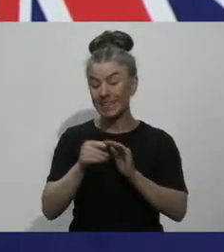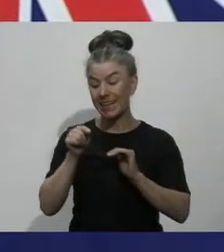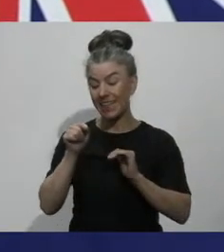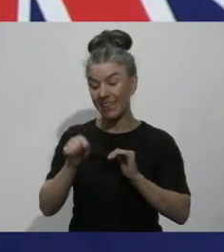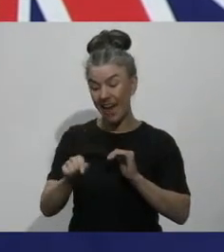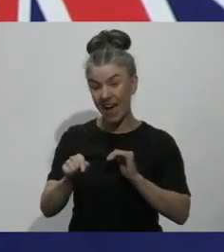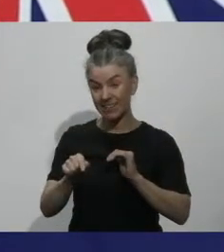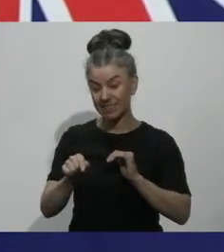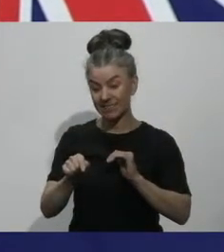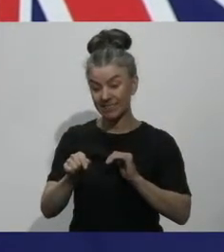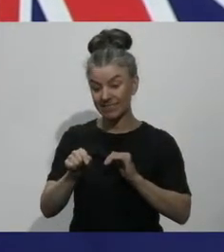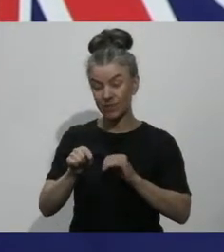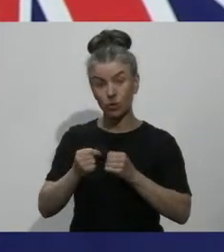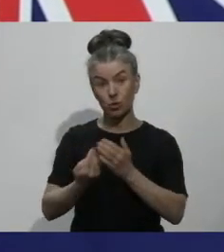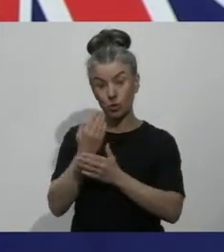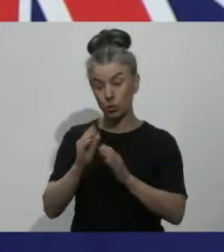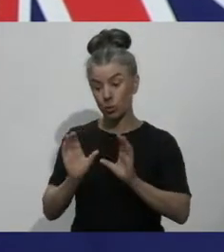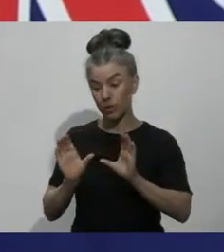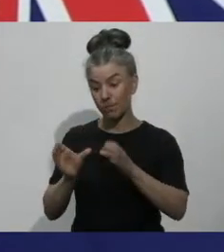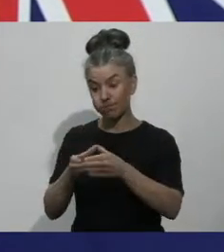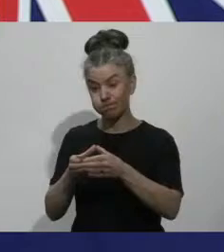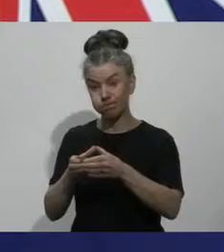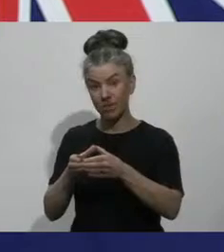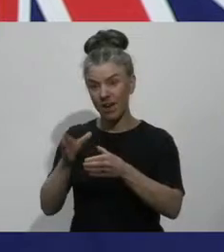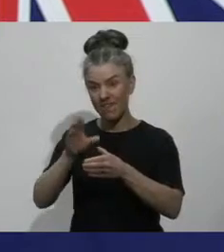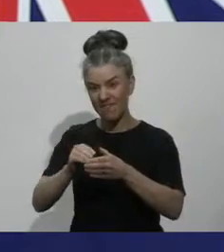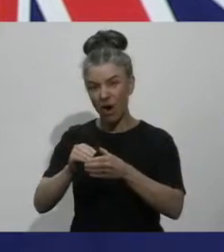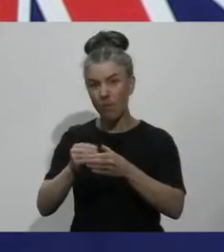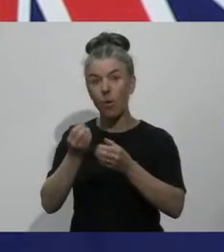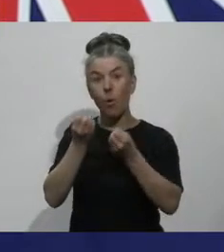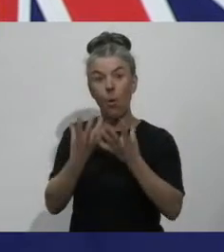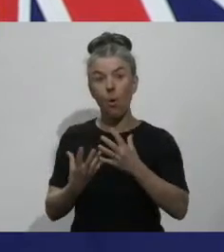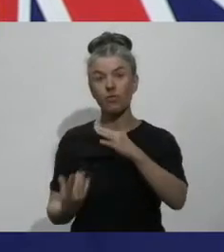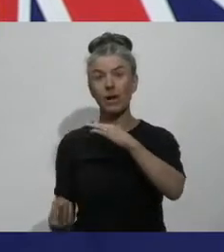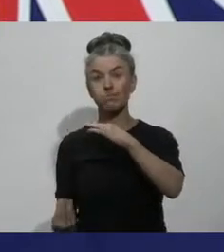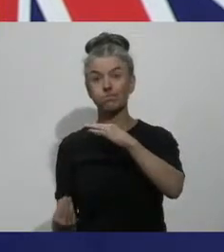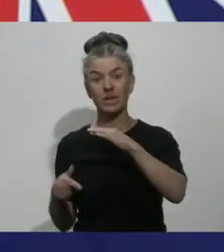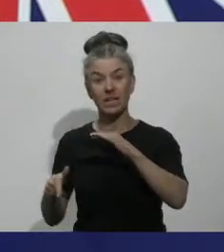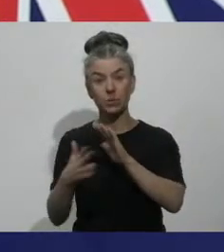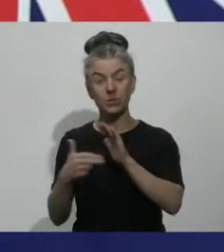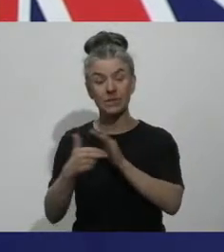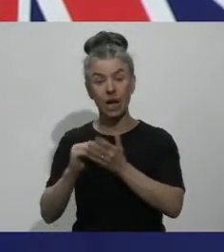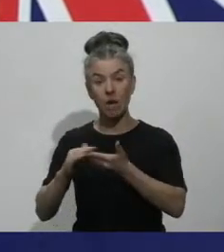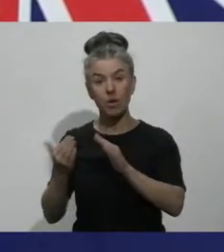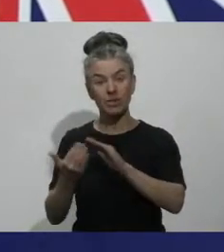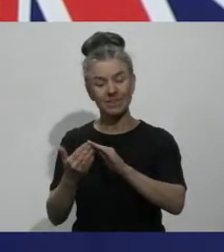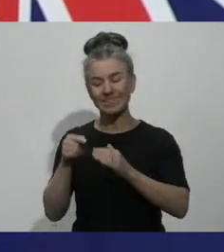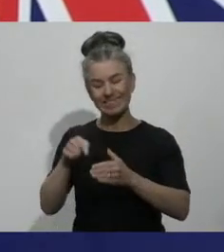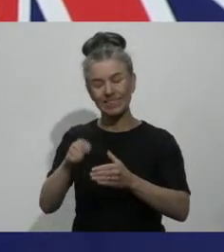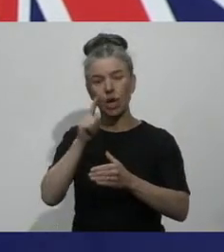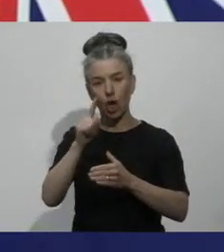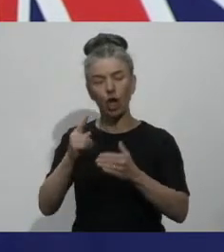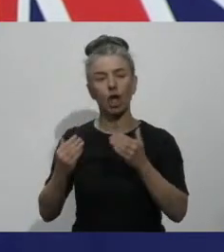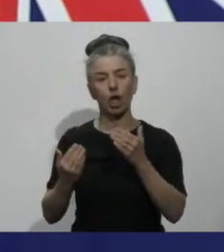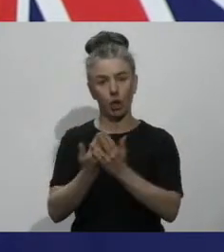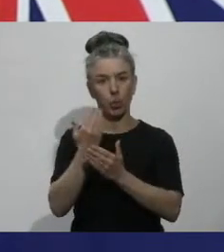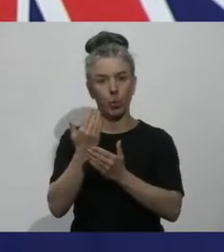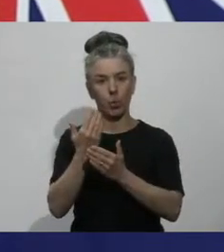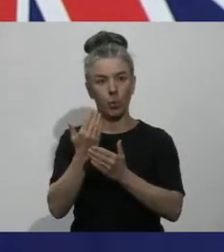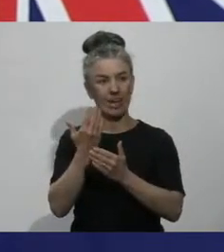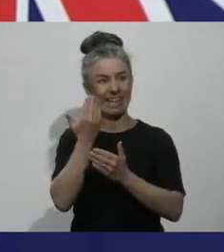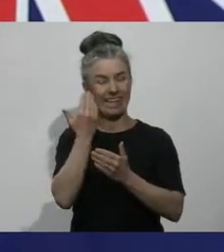the virus being dormant or of a burning ember in our community. It appears to be new to New